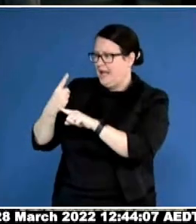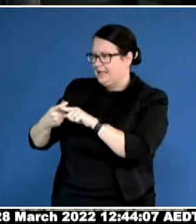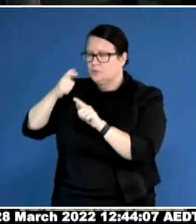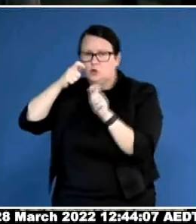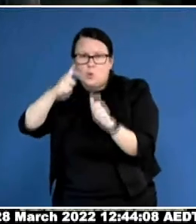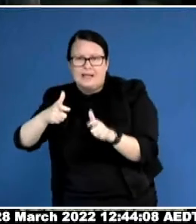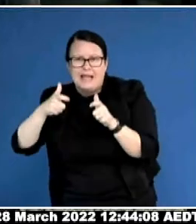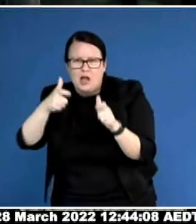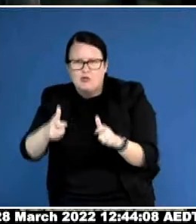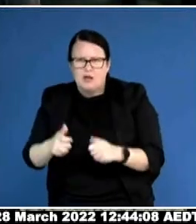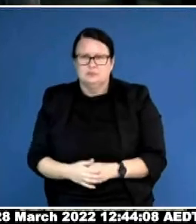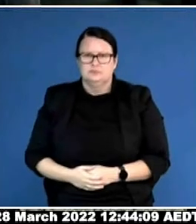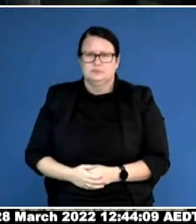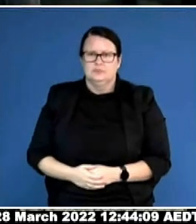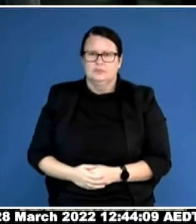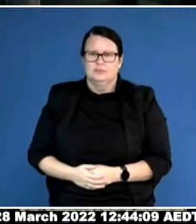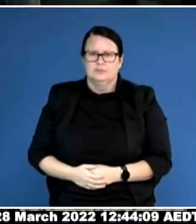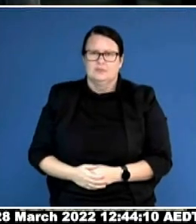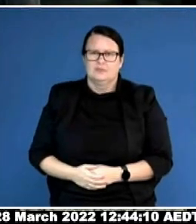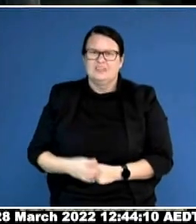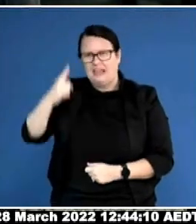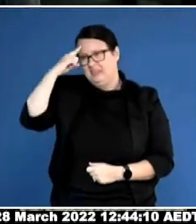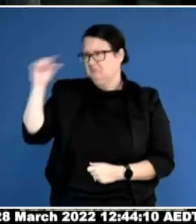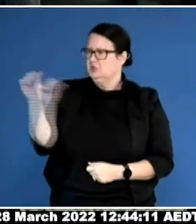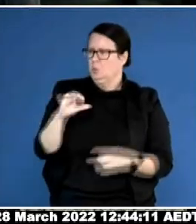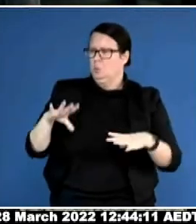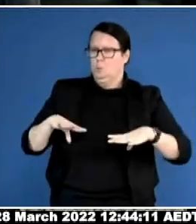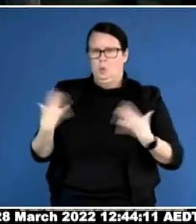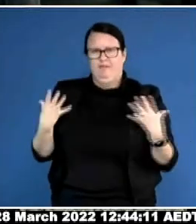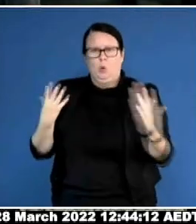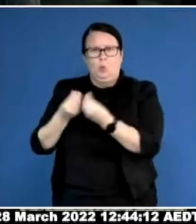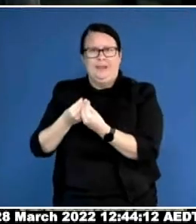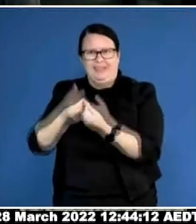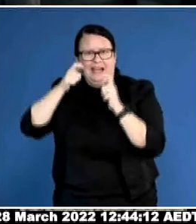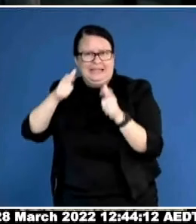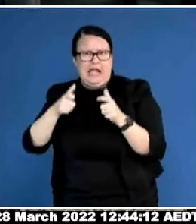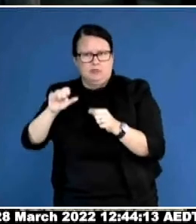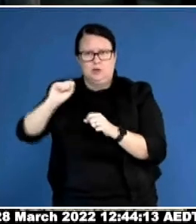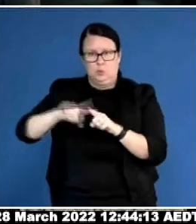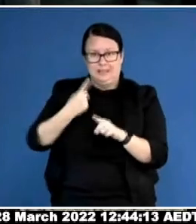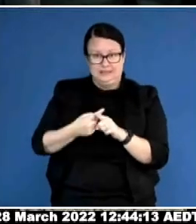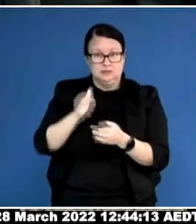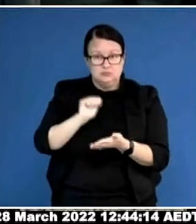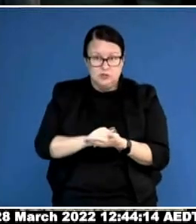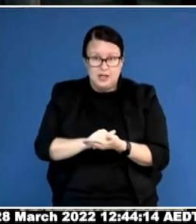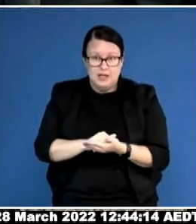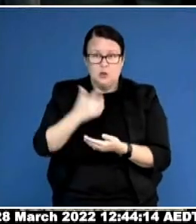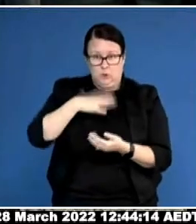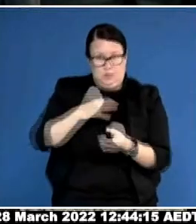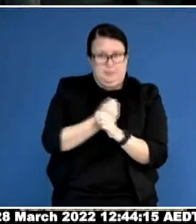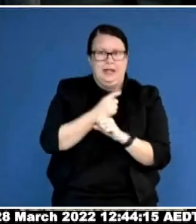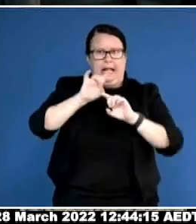was natural that you should return home into the care of your ex. So that's a point that you wanted to make in your